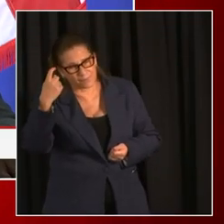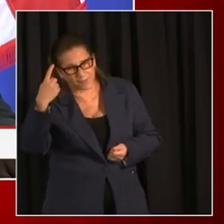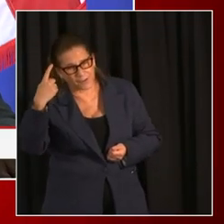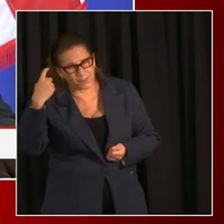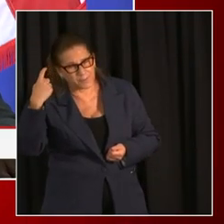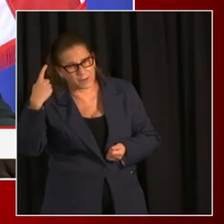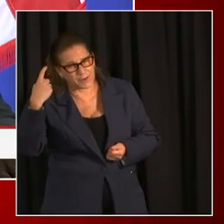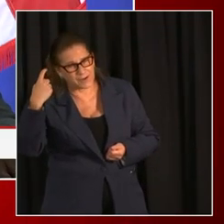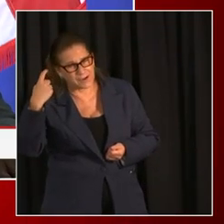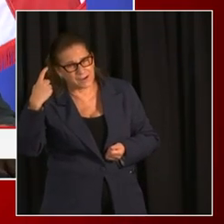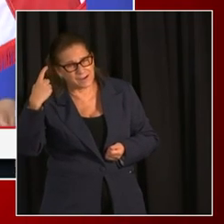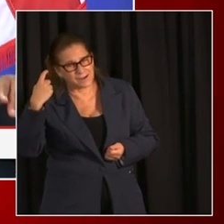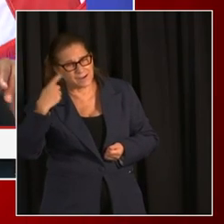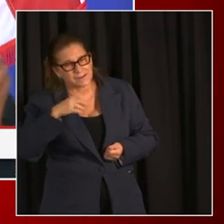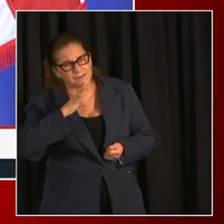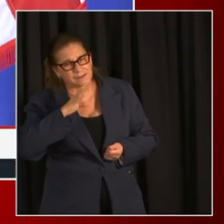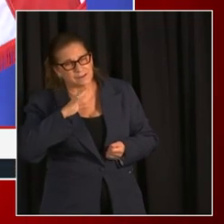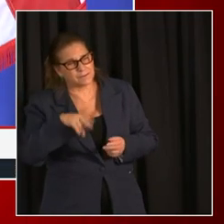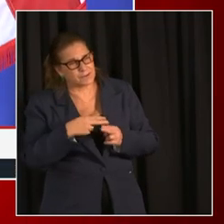your remarks are tonight?